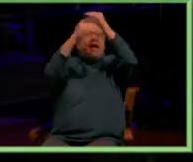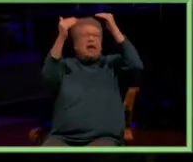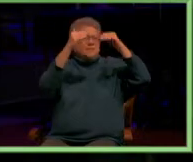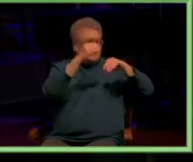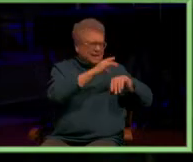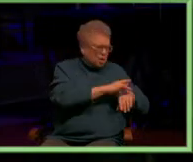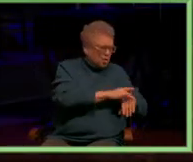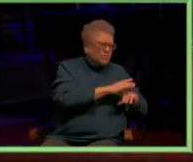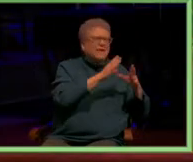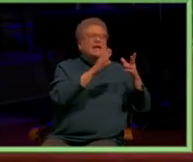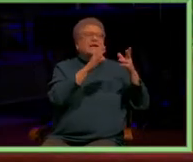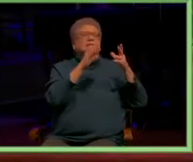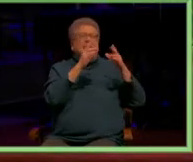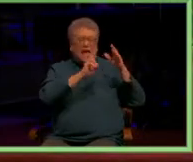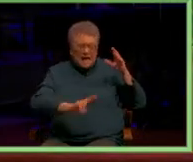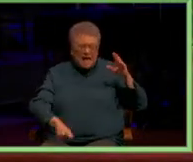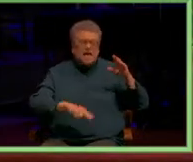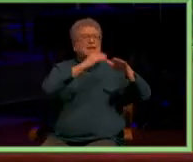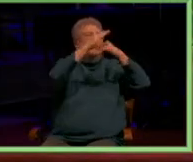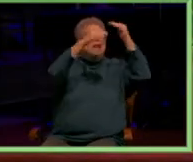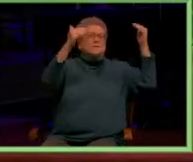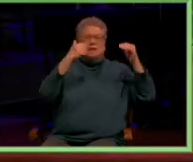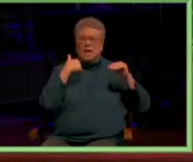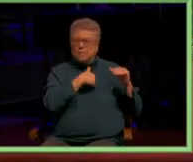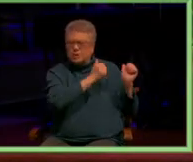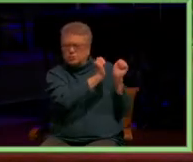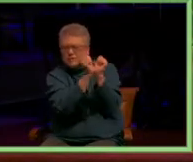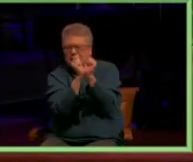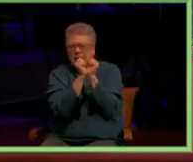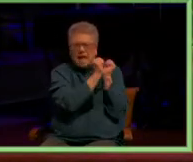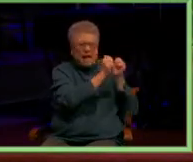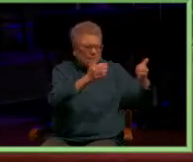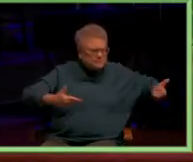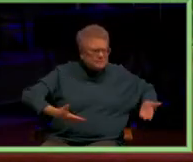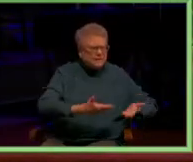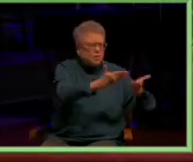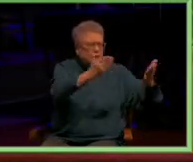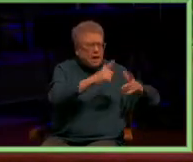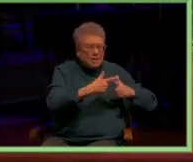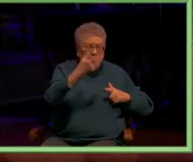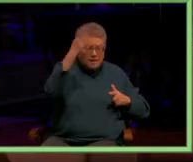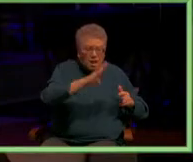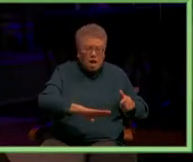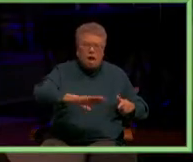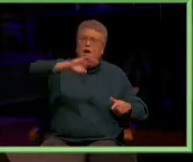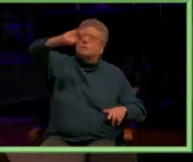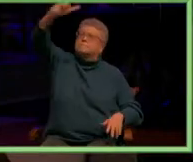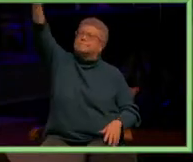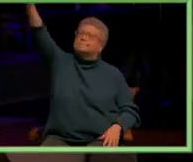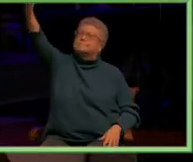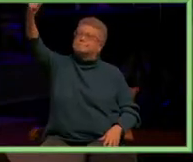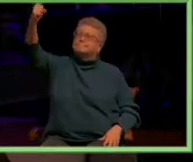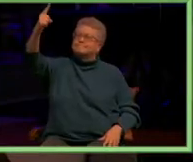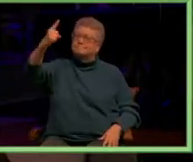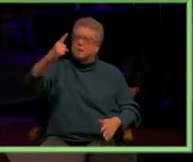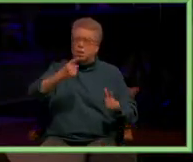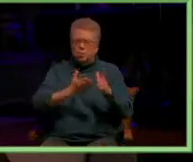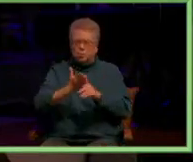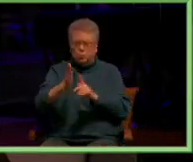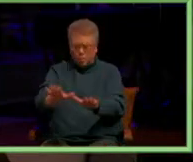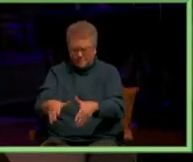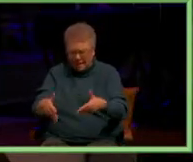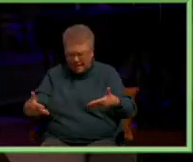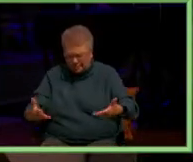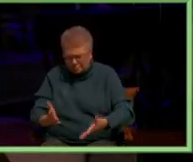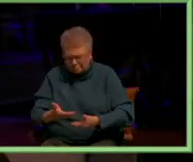God. And we are slaves to the losing team left to ourselves. And then God enters the battlefield through the babe and the manger.